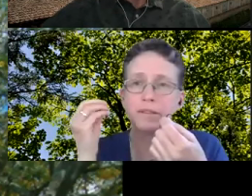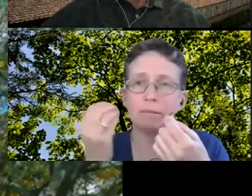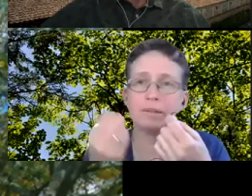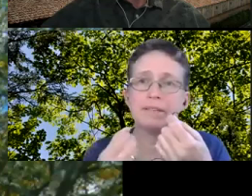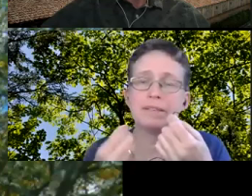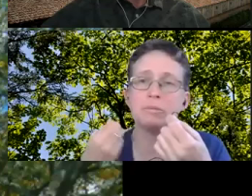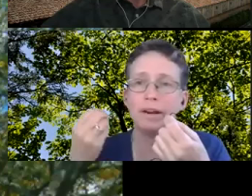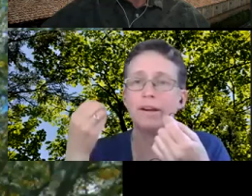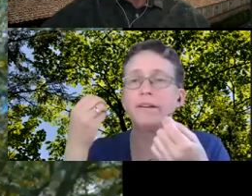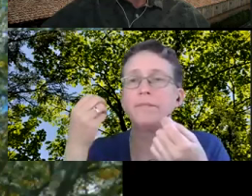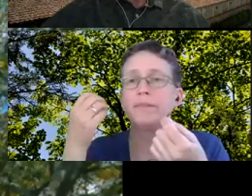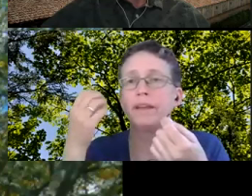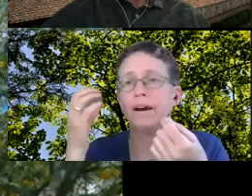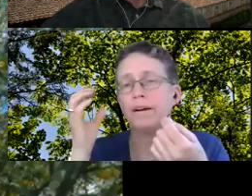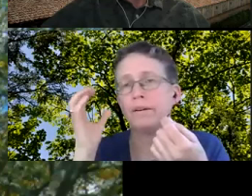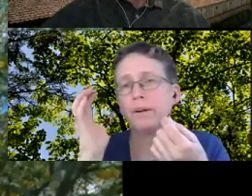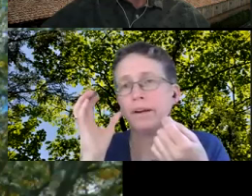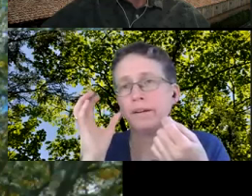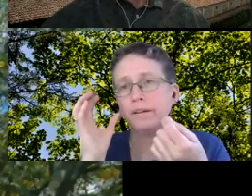mechanism. So there are places where